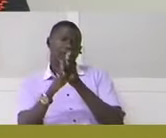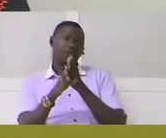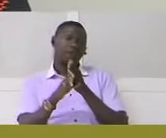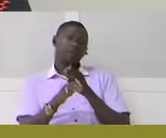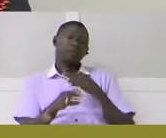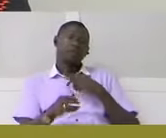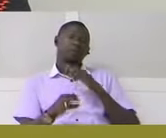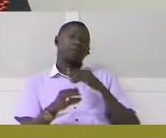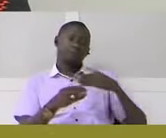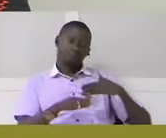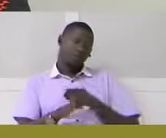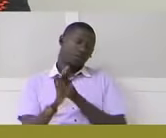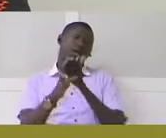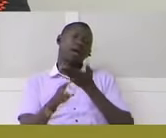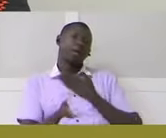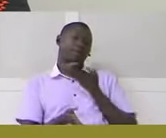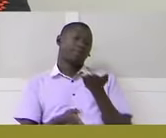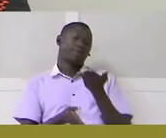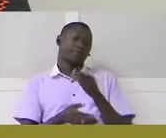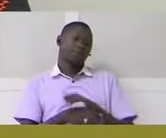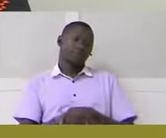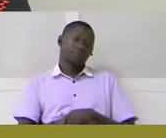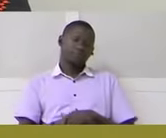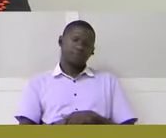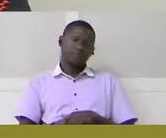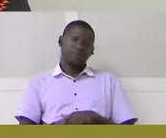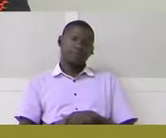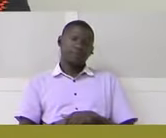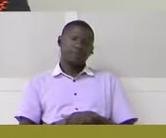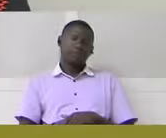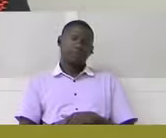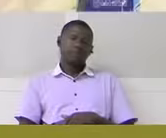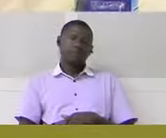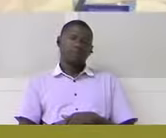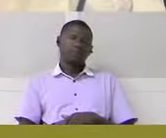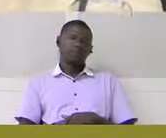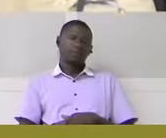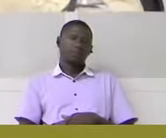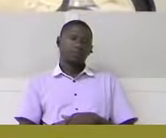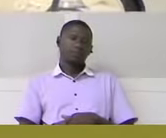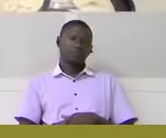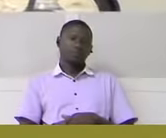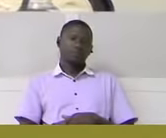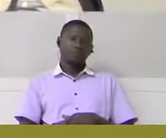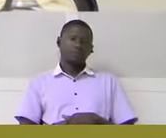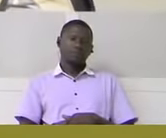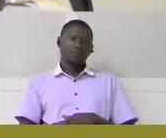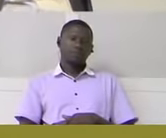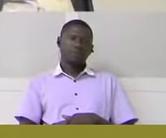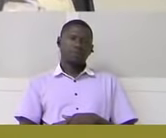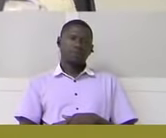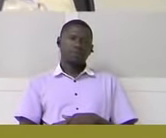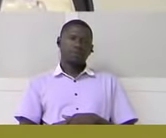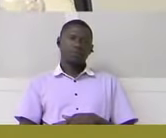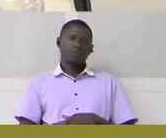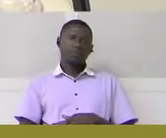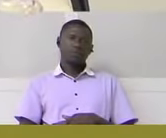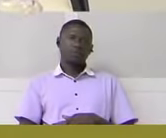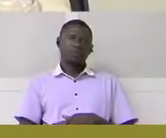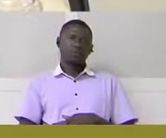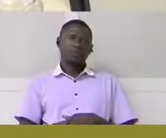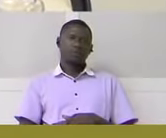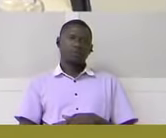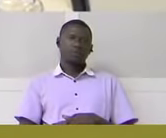divert. Munta infoko Papa Che, a jengeta mole ya me ya lonko sinata malale moto pura akana